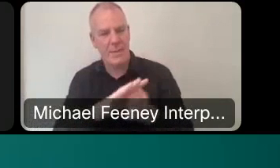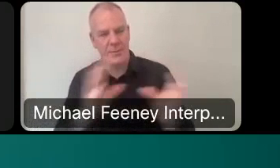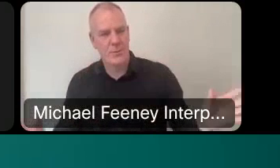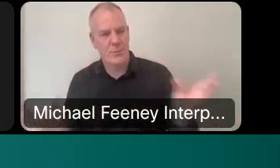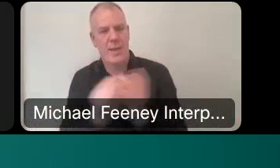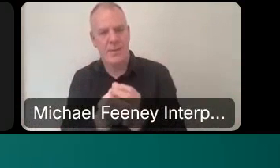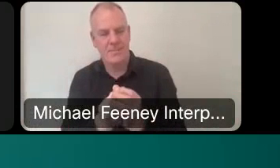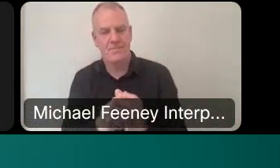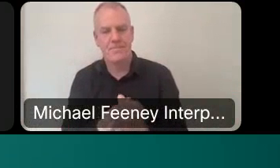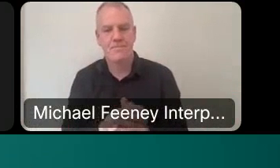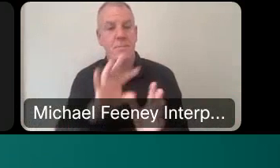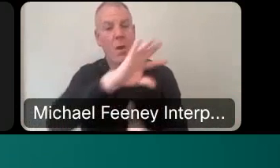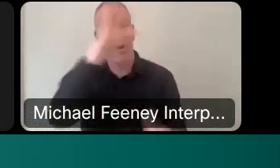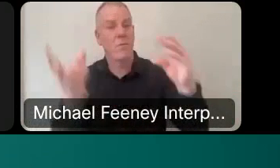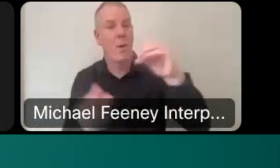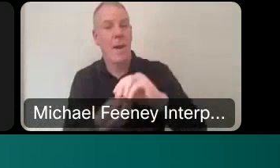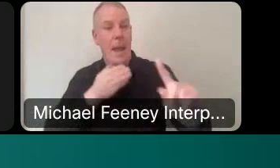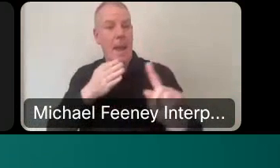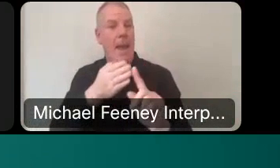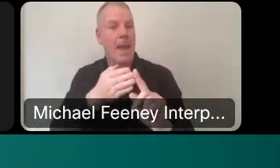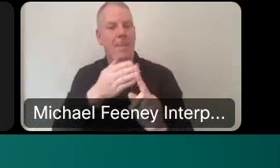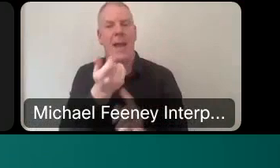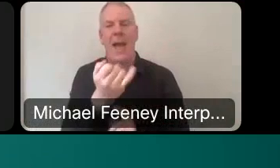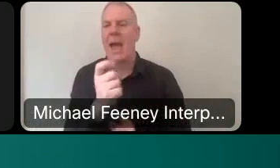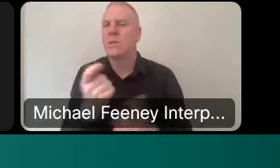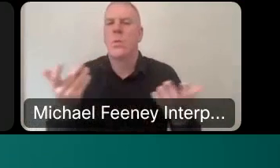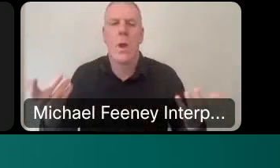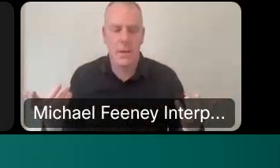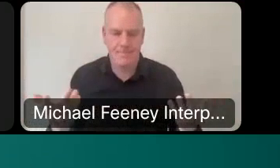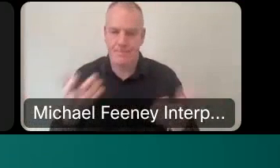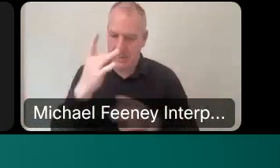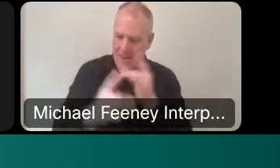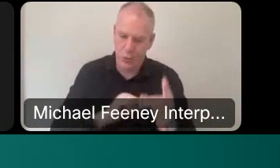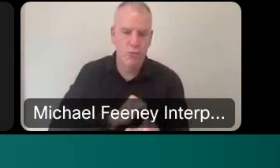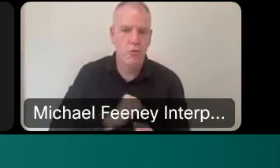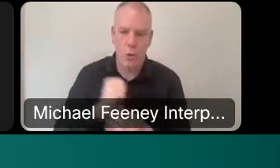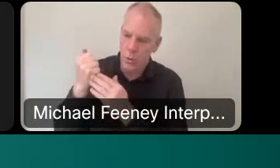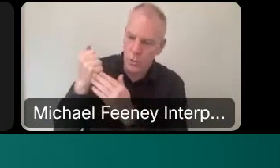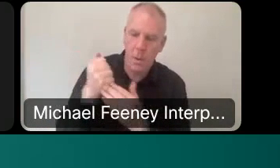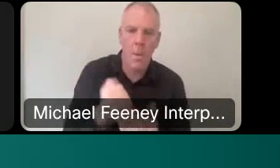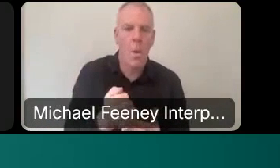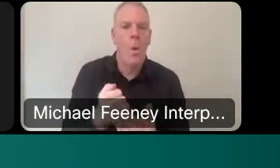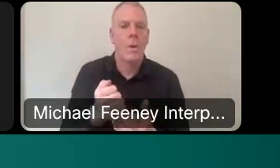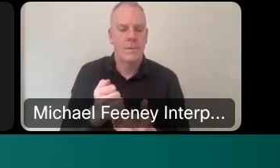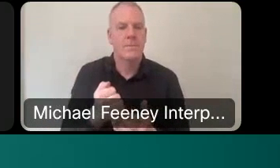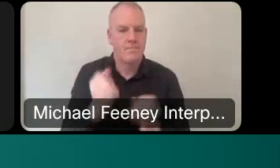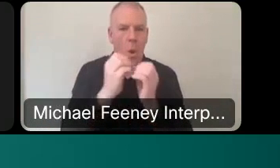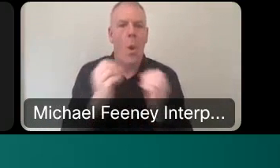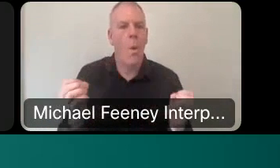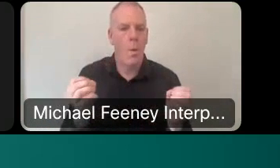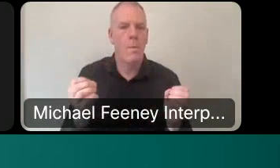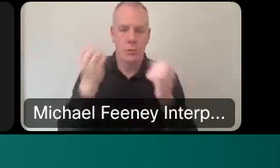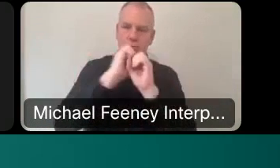together. Overarchingly, the purpose of the Act is to ensure and support and further embed that there's openness